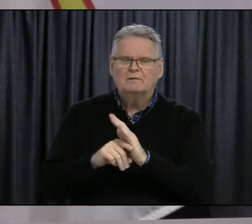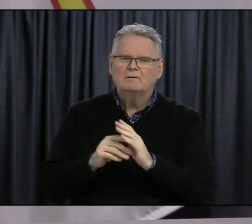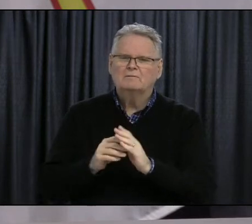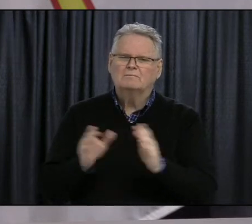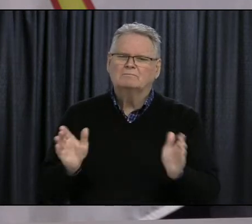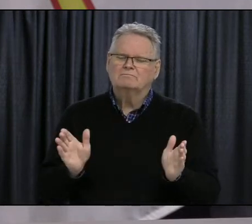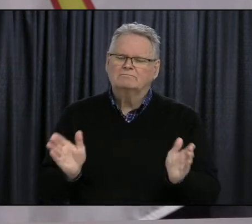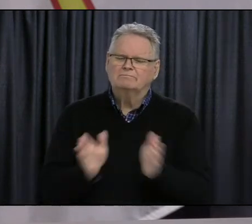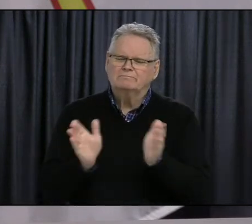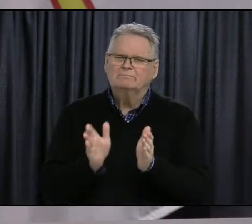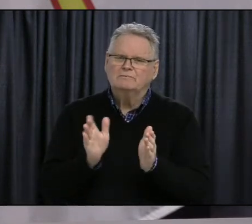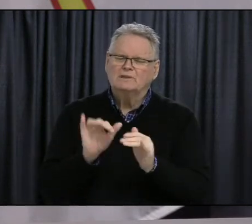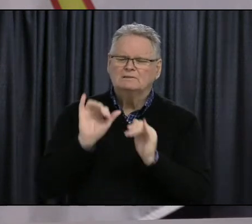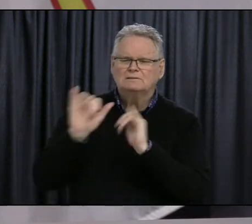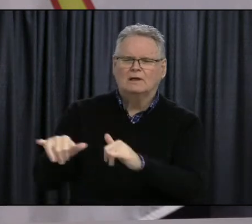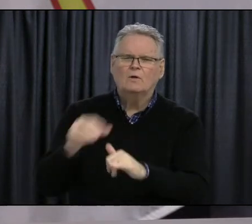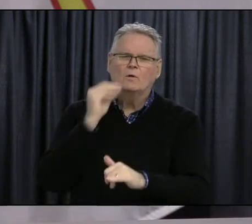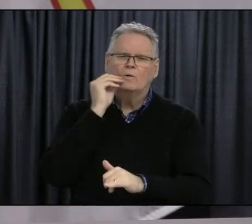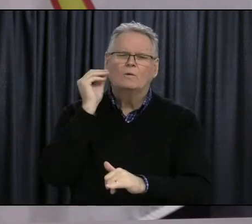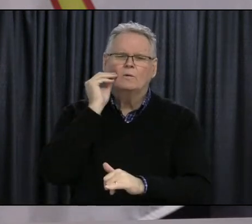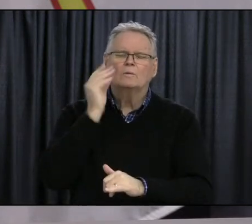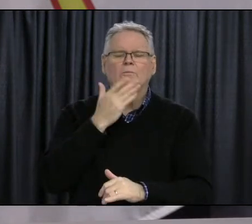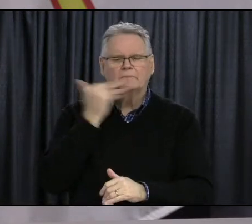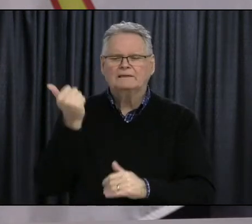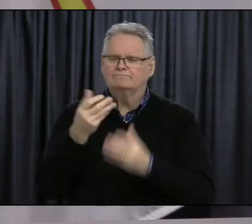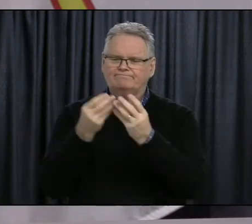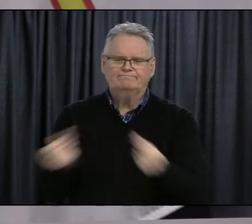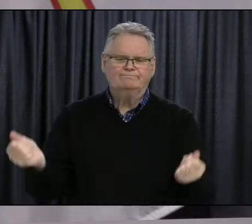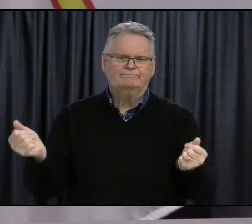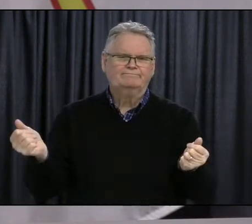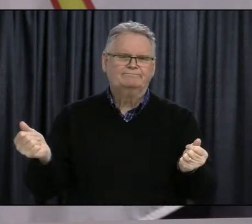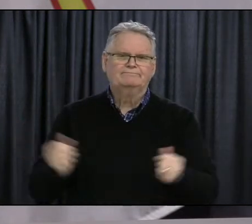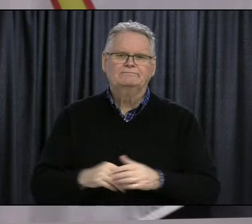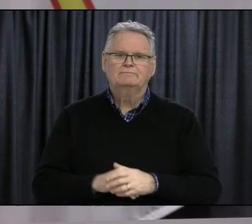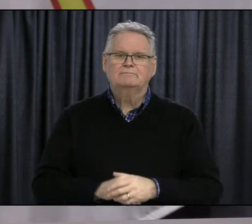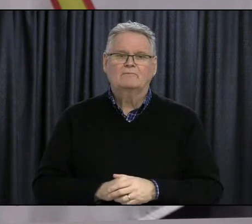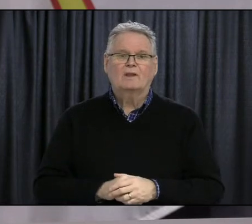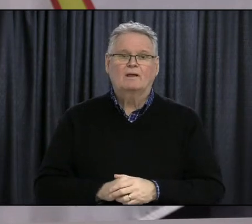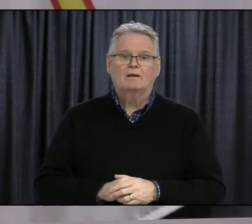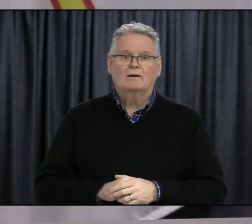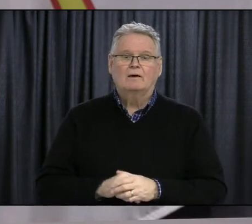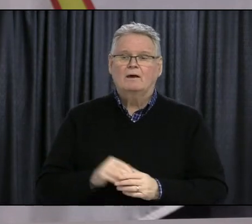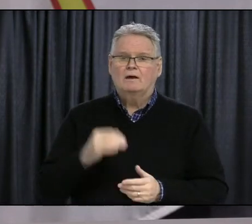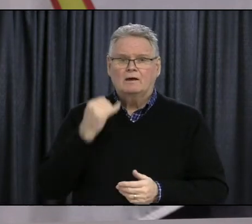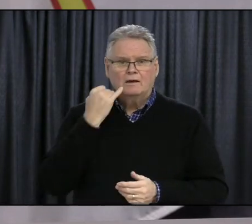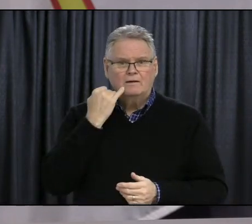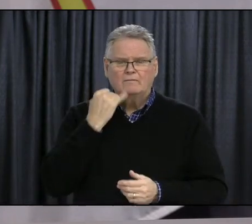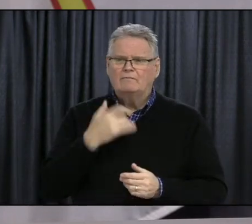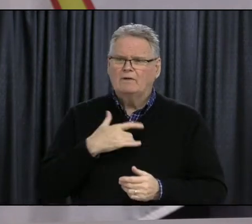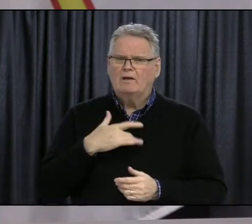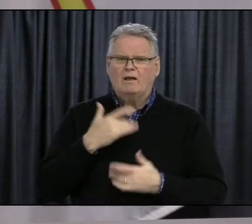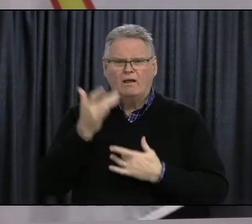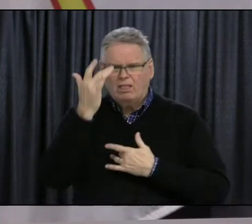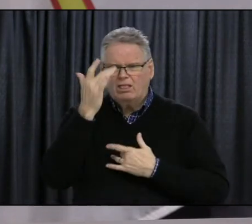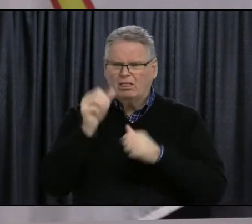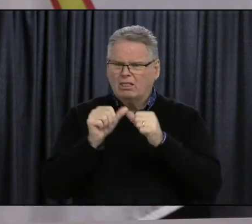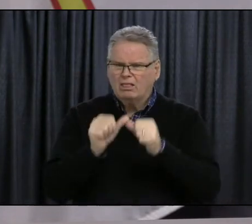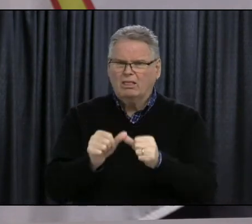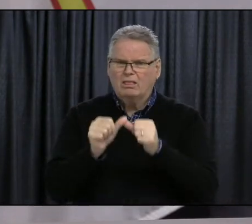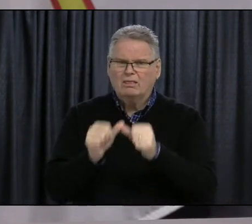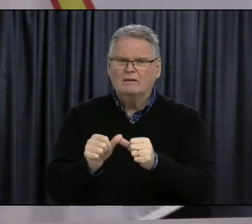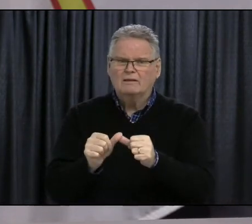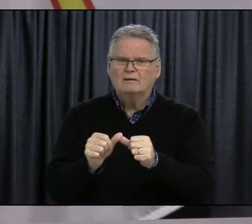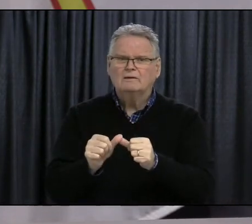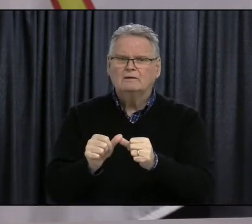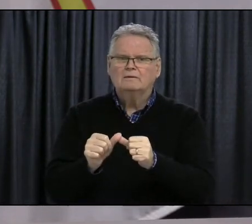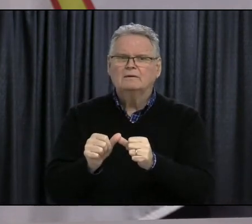getting checked to see if you need to get tested again. It's really important. I know people think, that we haven't had very many cases, and we've